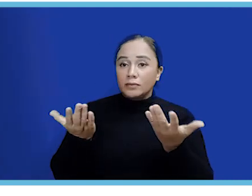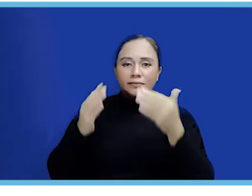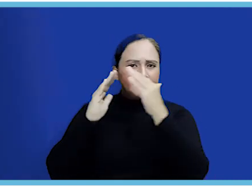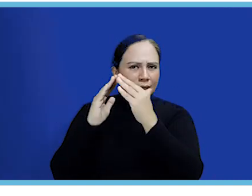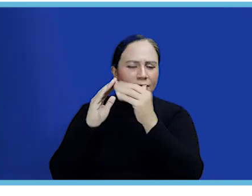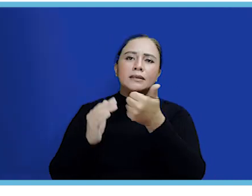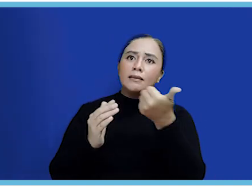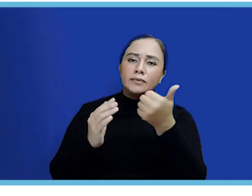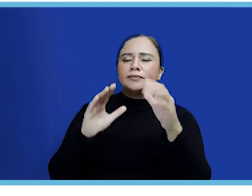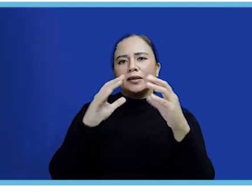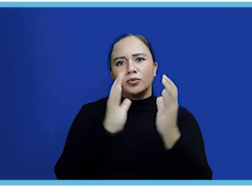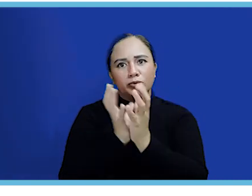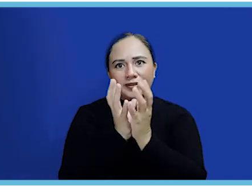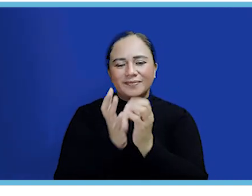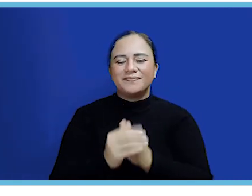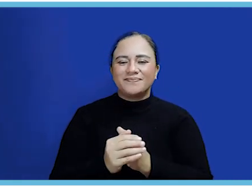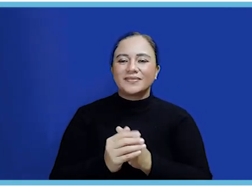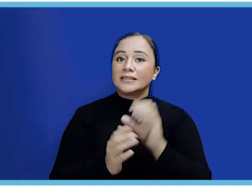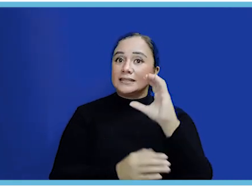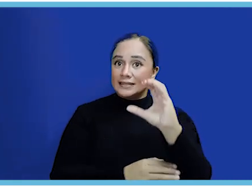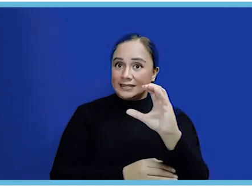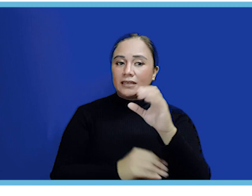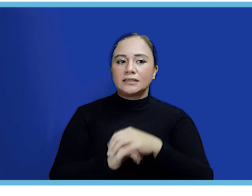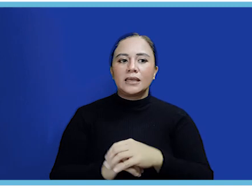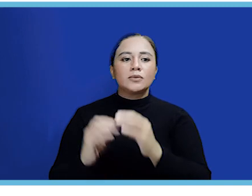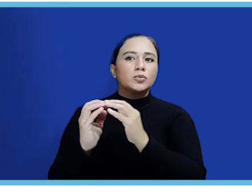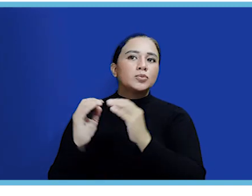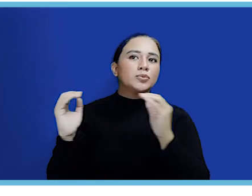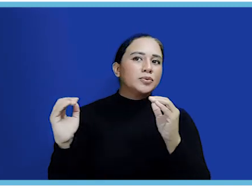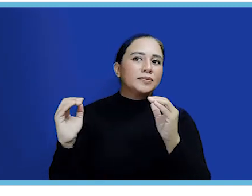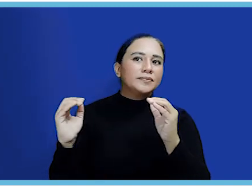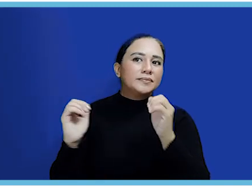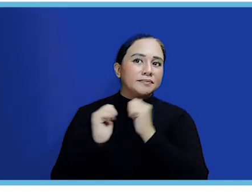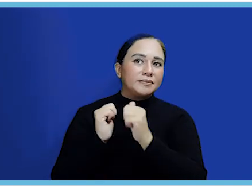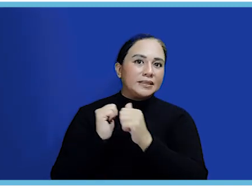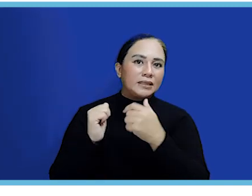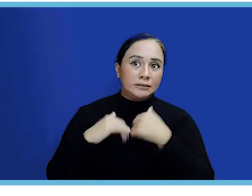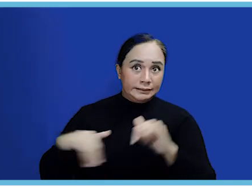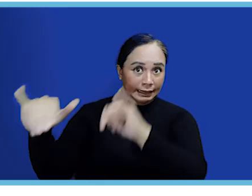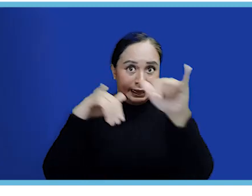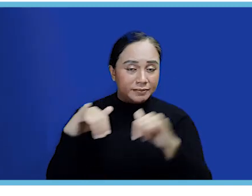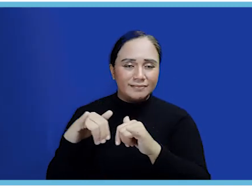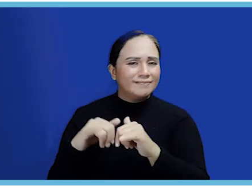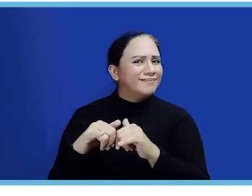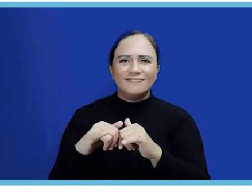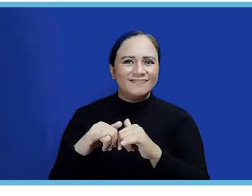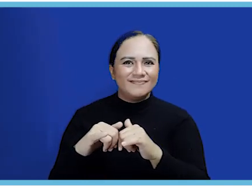their household and in the community. C. Equality doesn't mean treating everyone the same.